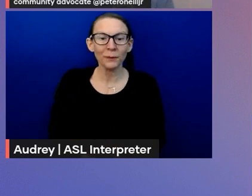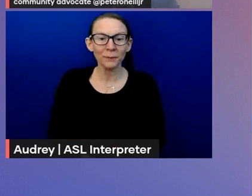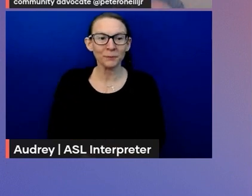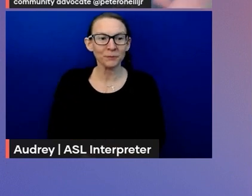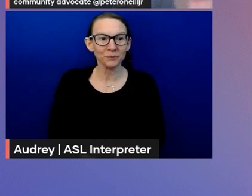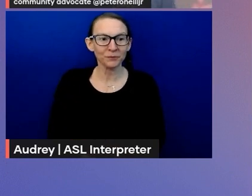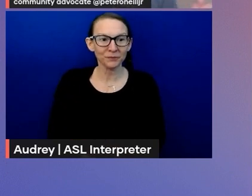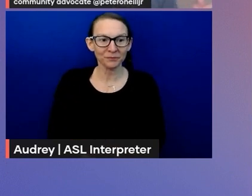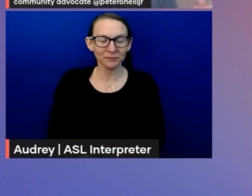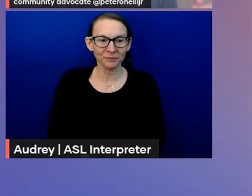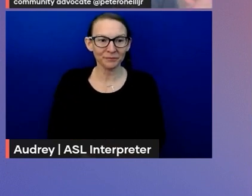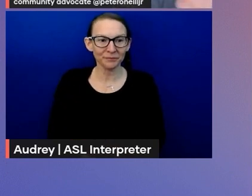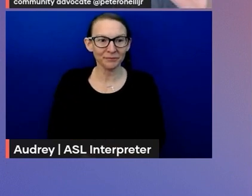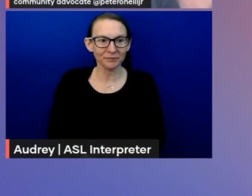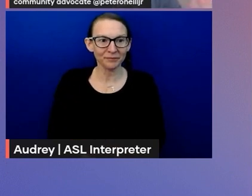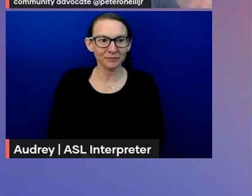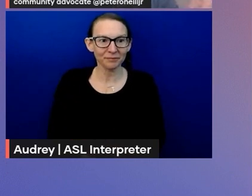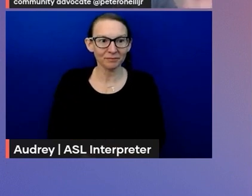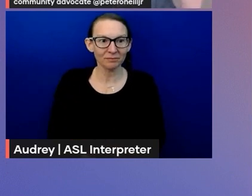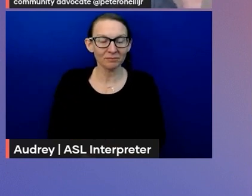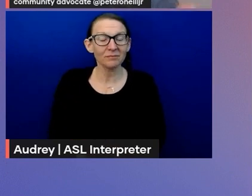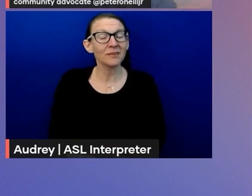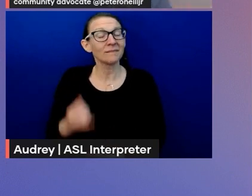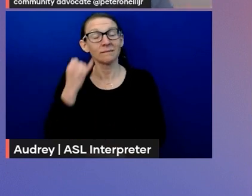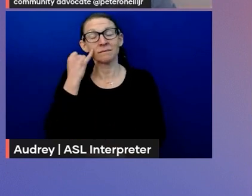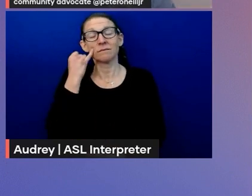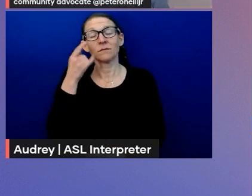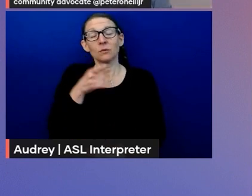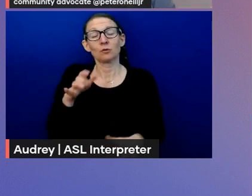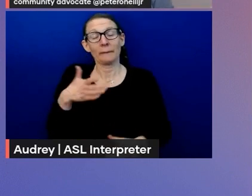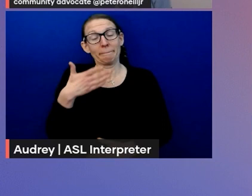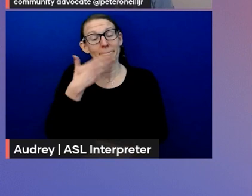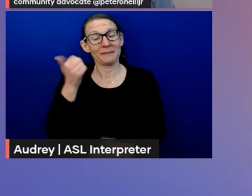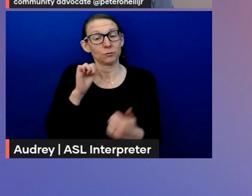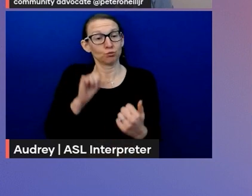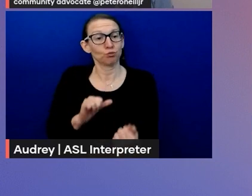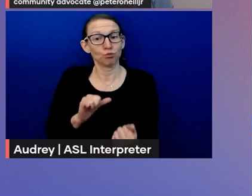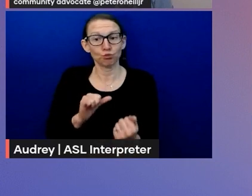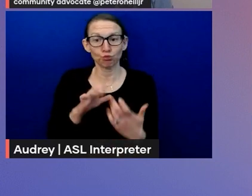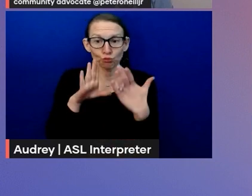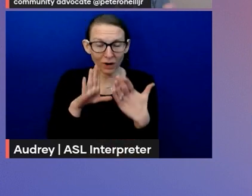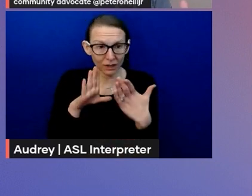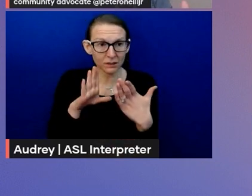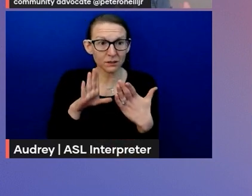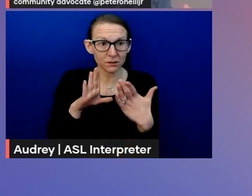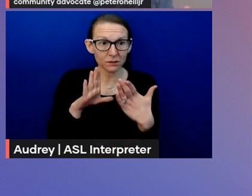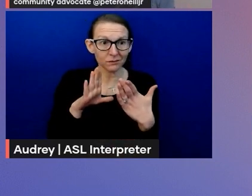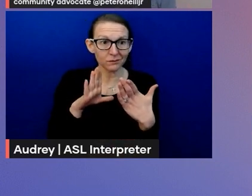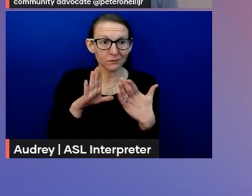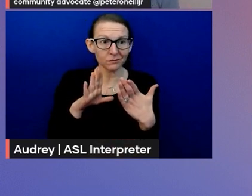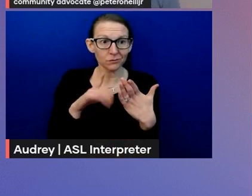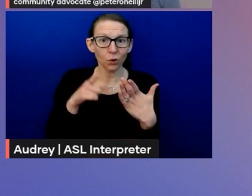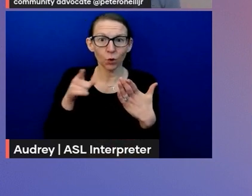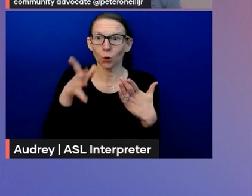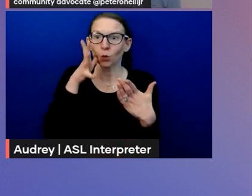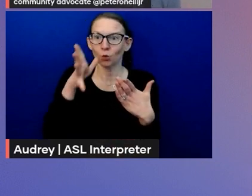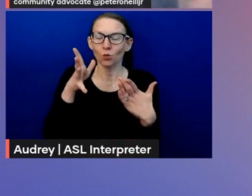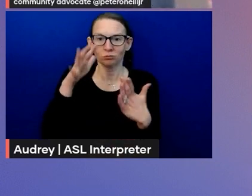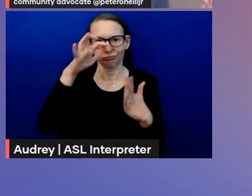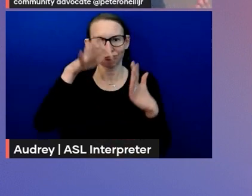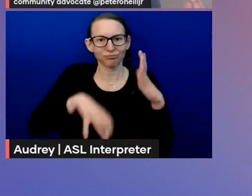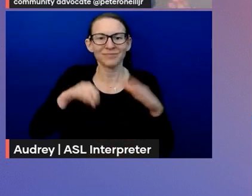Once again, if you're doing good best practices, you would save this all in a GitHub repository.